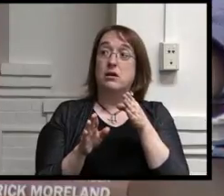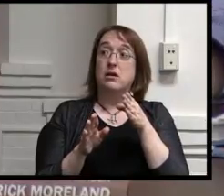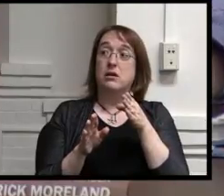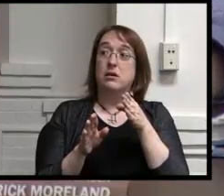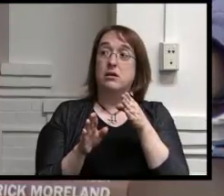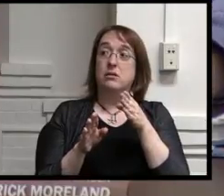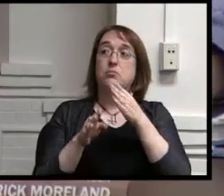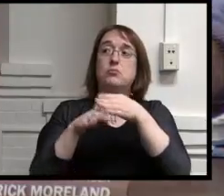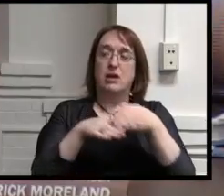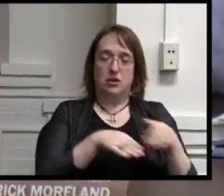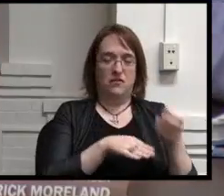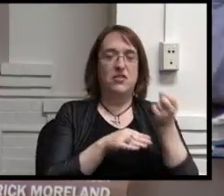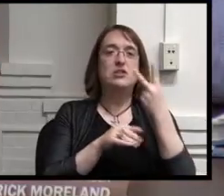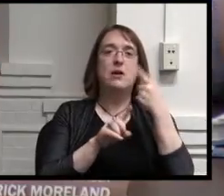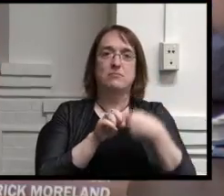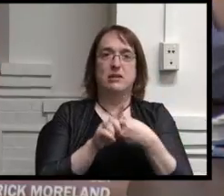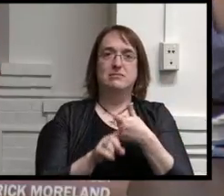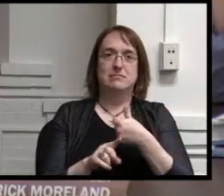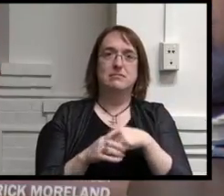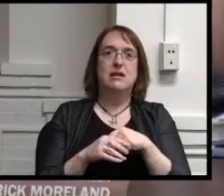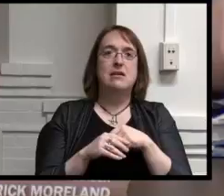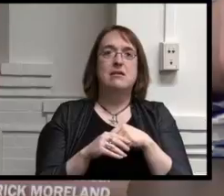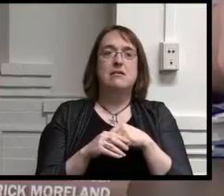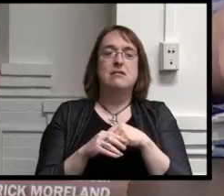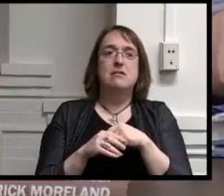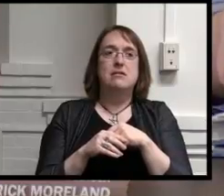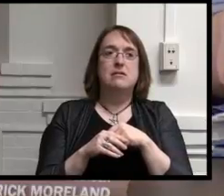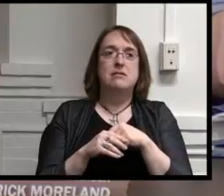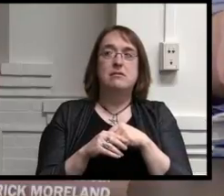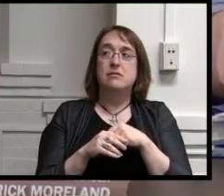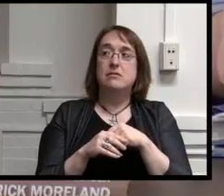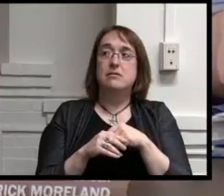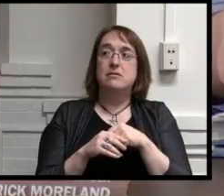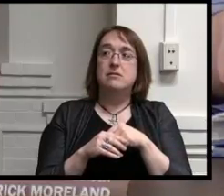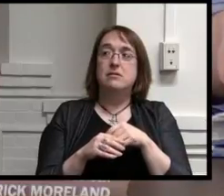at 46.4%.